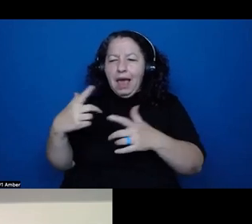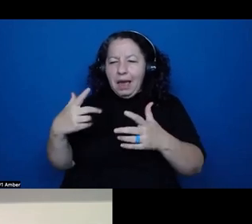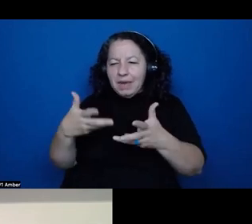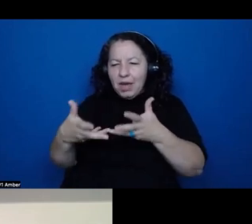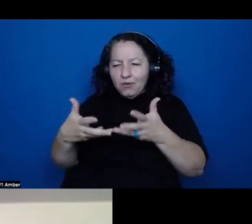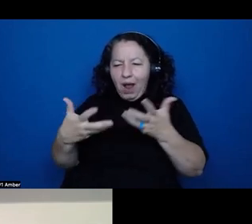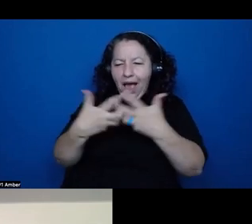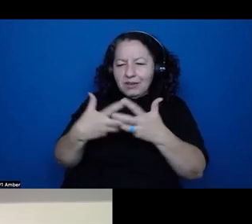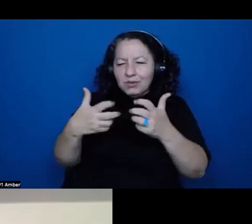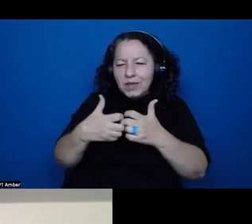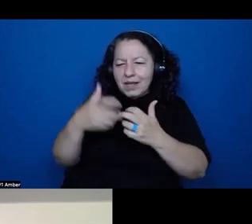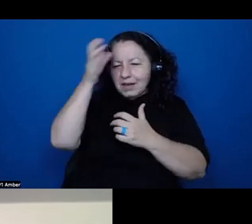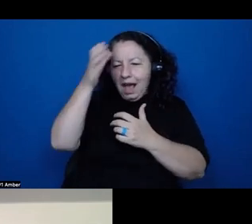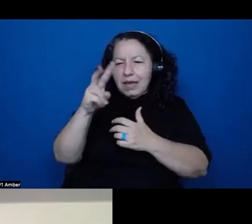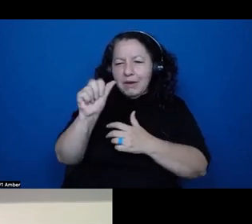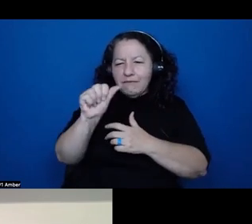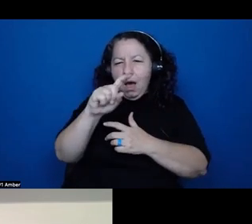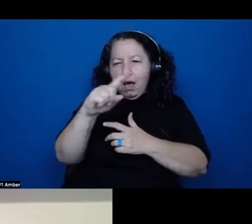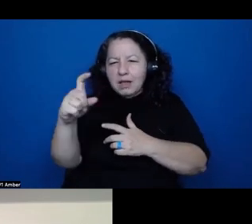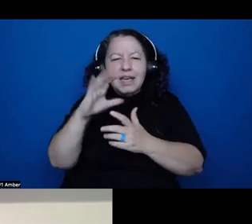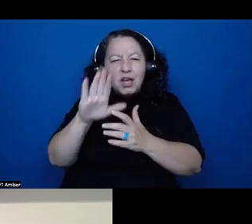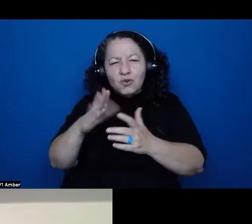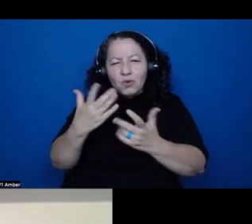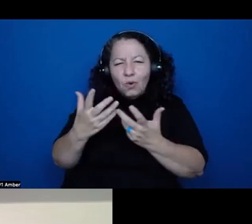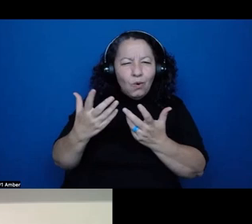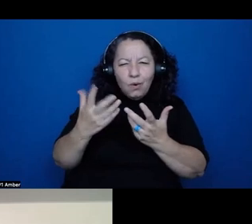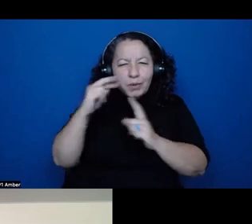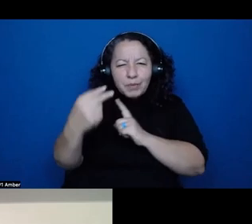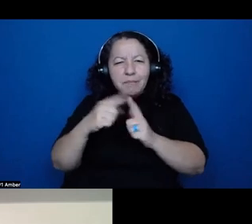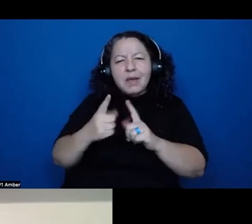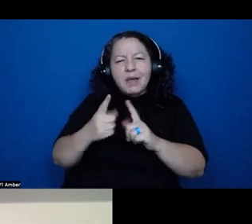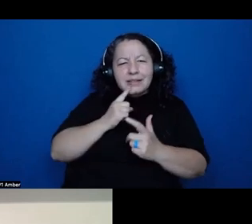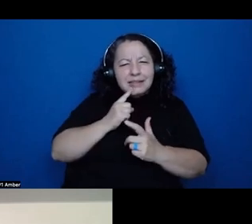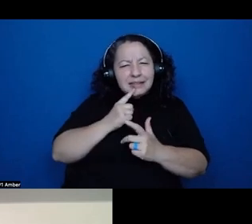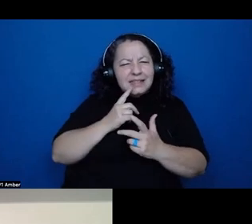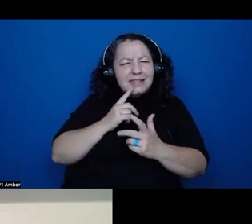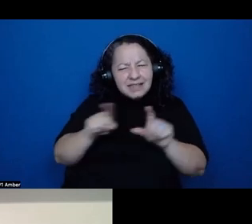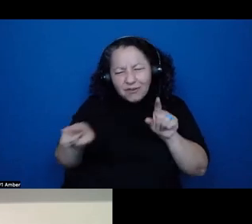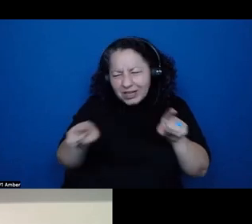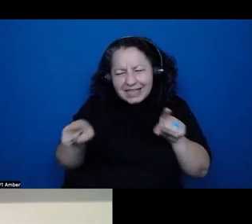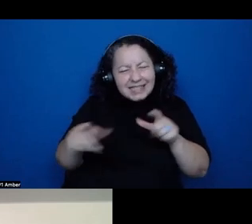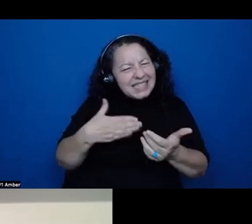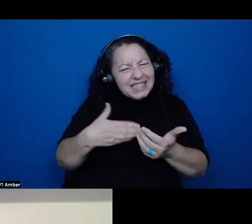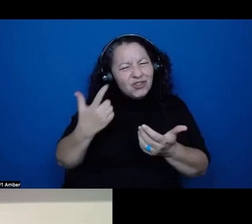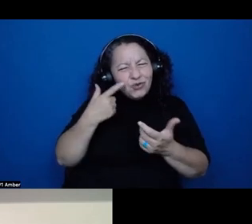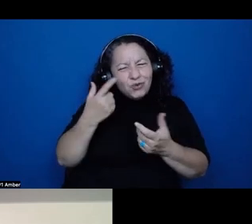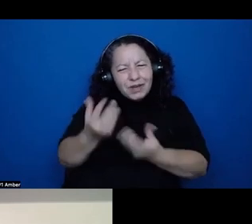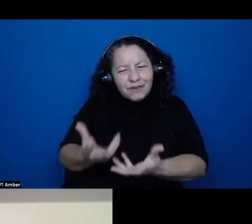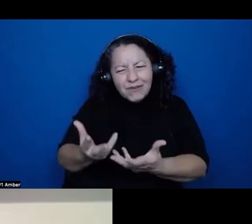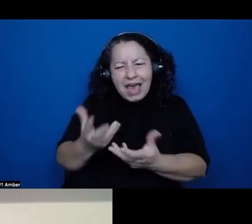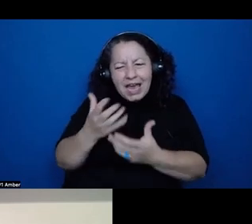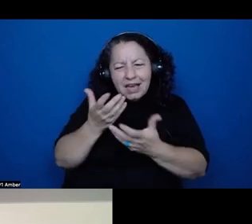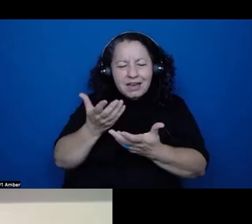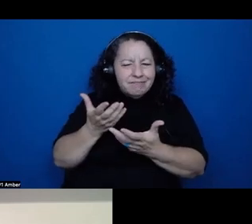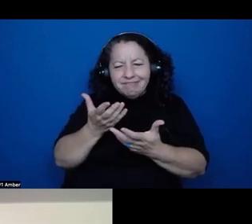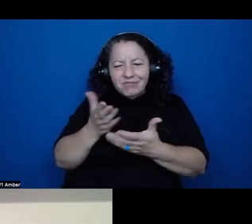what would you say are like some major differences? Like do you find it easier to convey information through one framework or another? Does it vary based